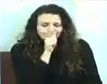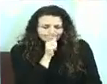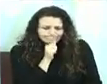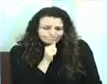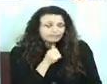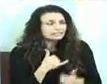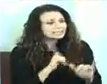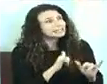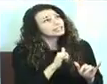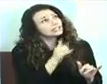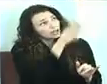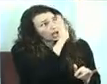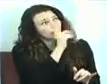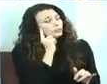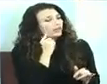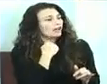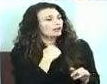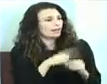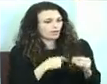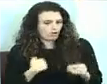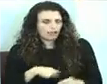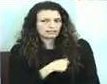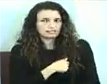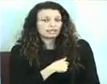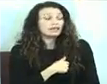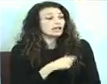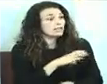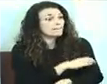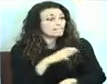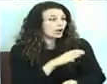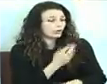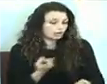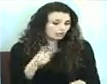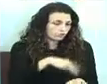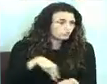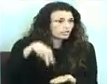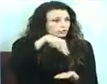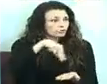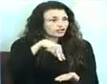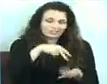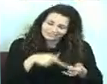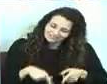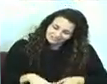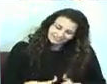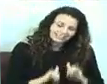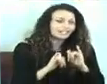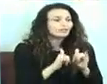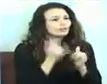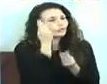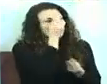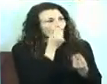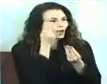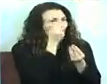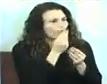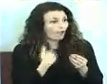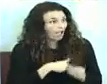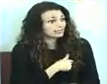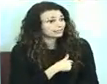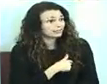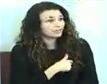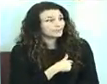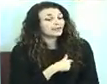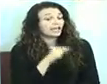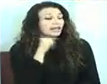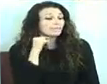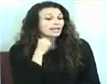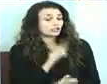us. And through the power of the resurrection, you thought of us. And as our pastor last week and as